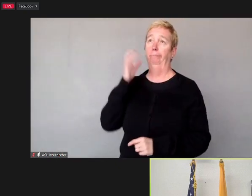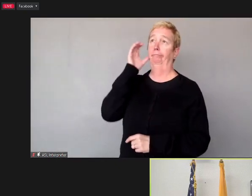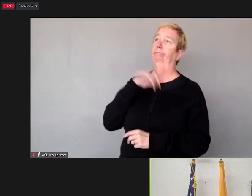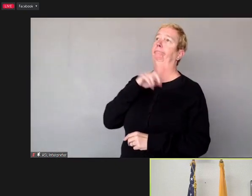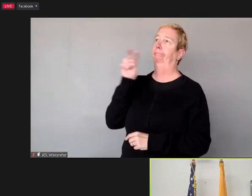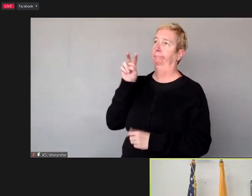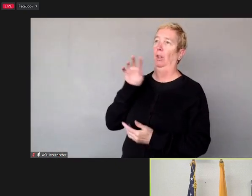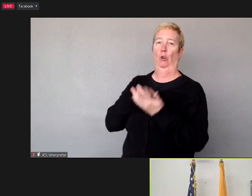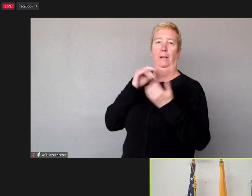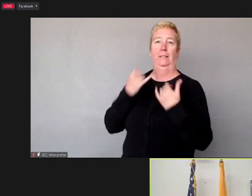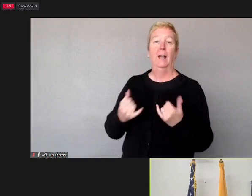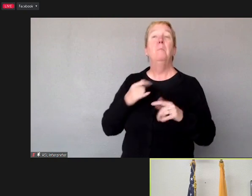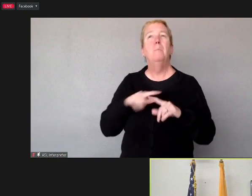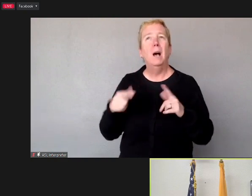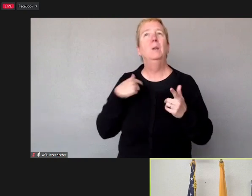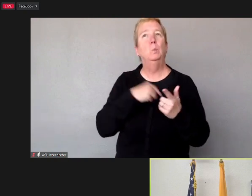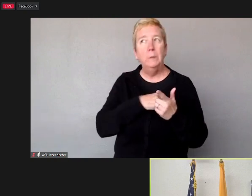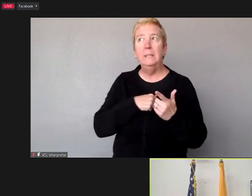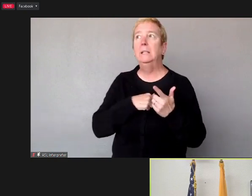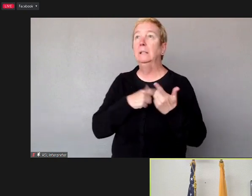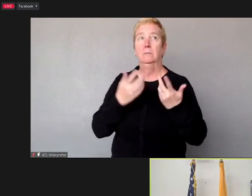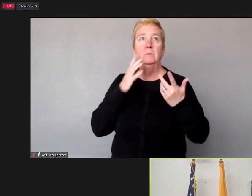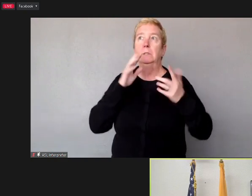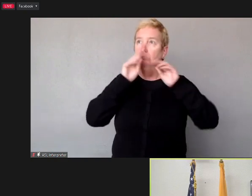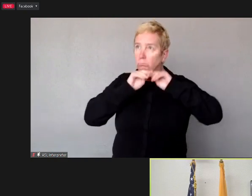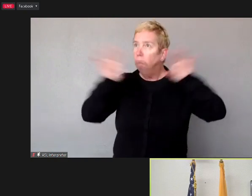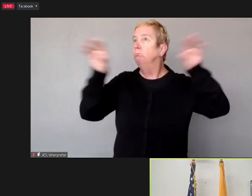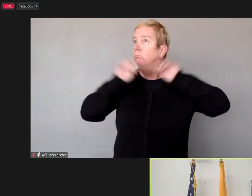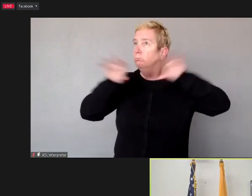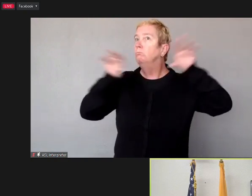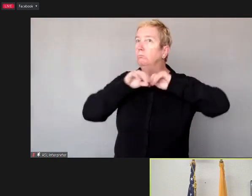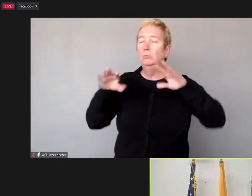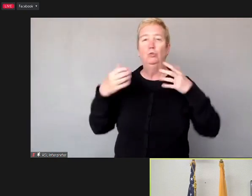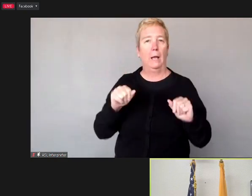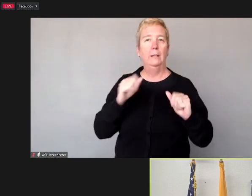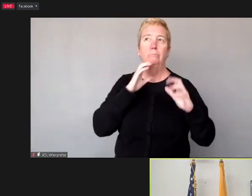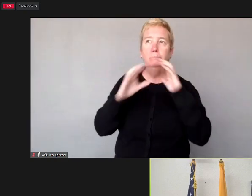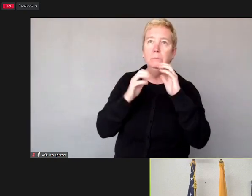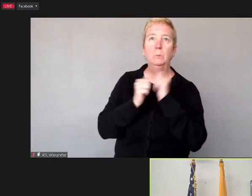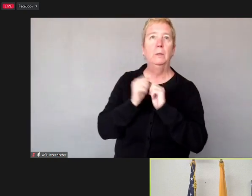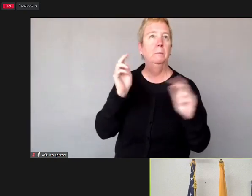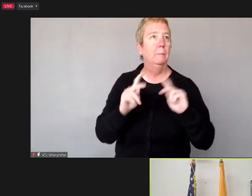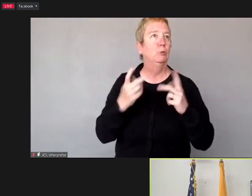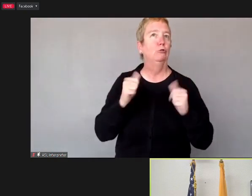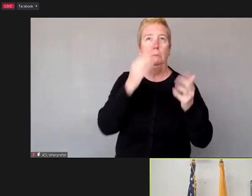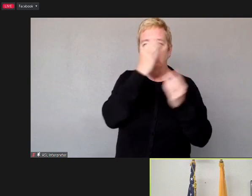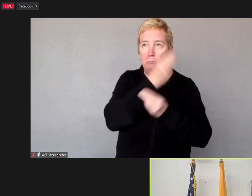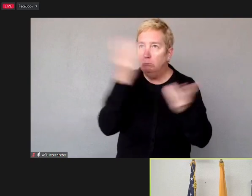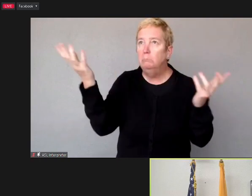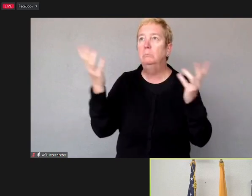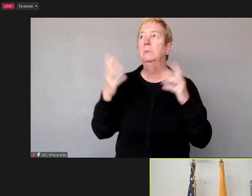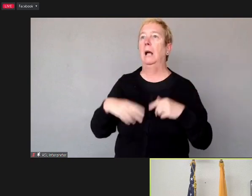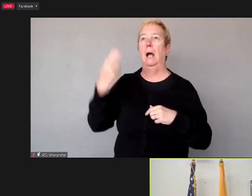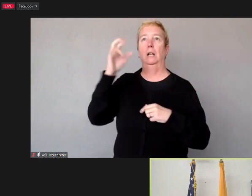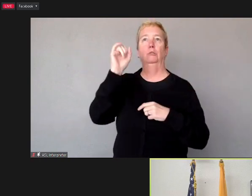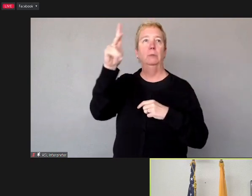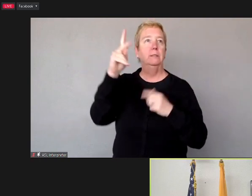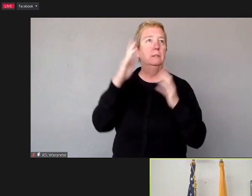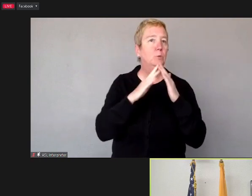particular situation, we've had a pretty intensive communication effort with communities at high risk and